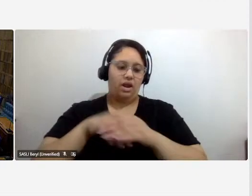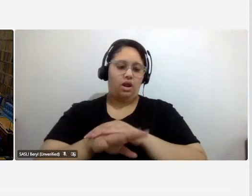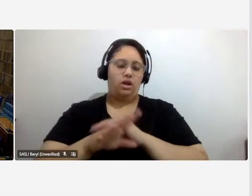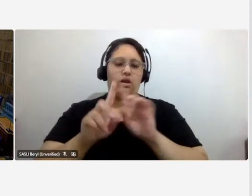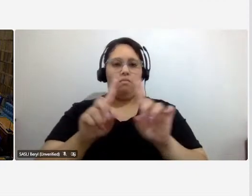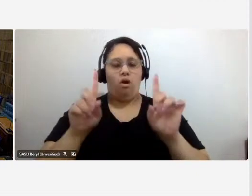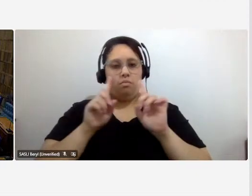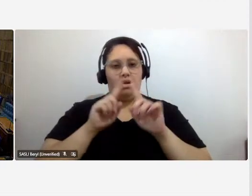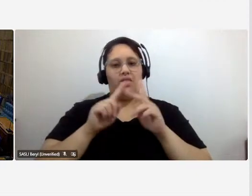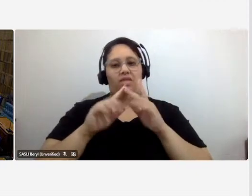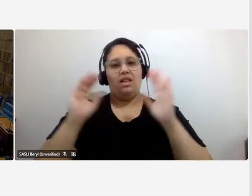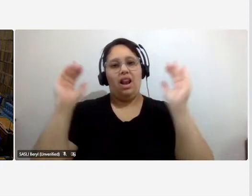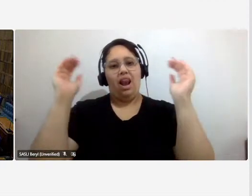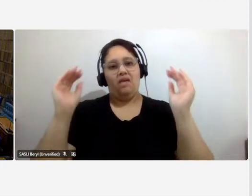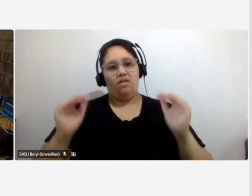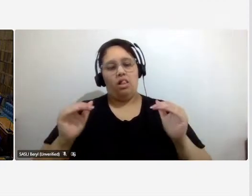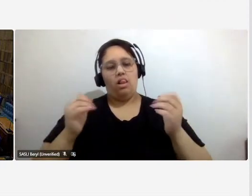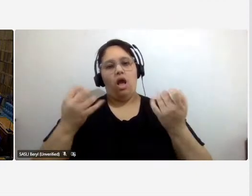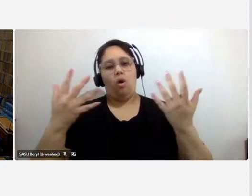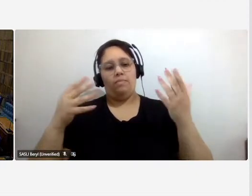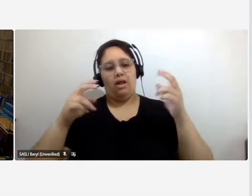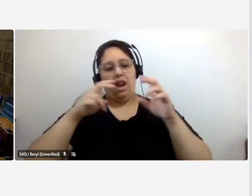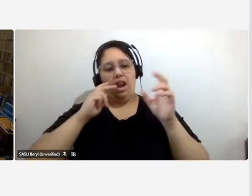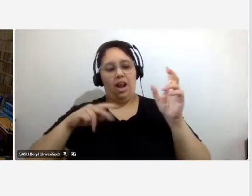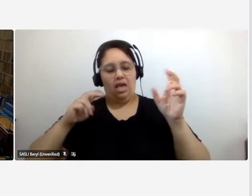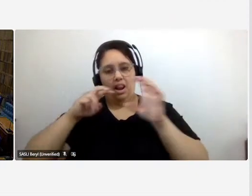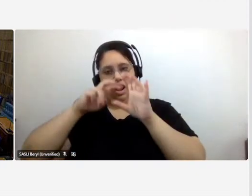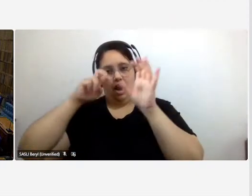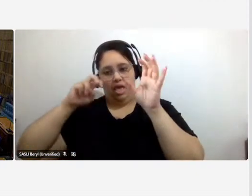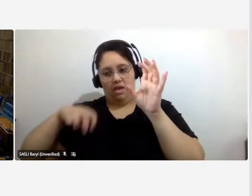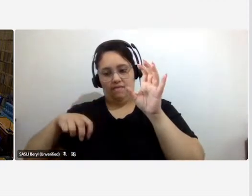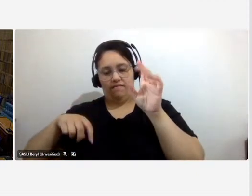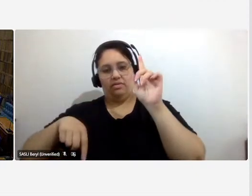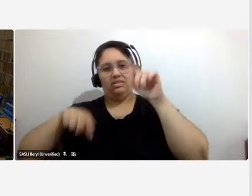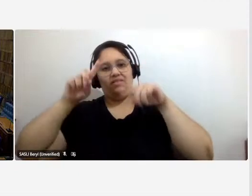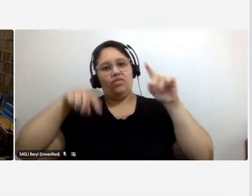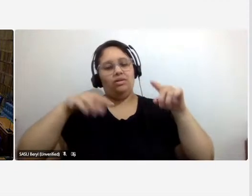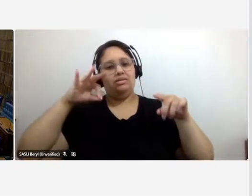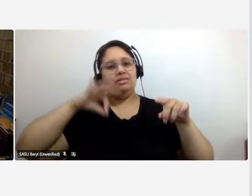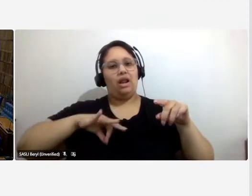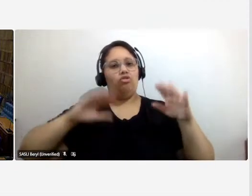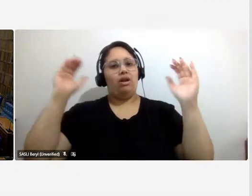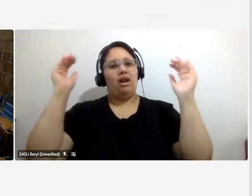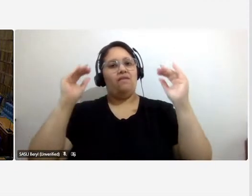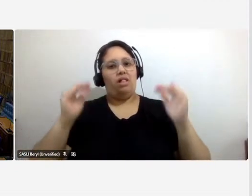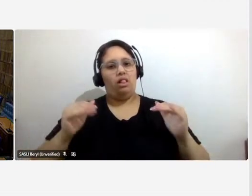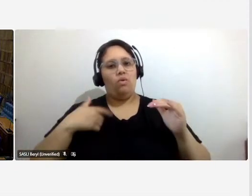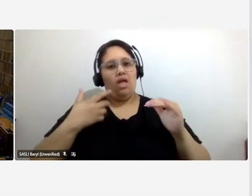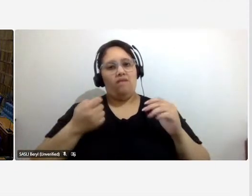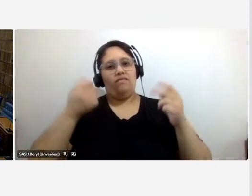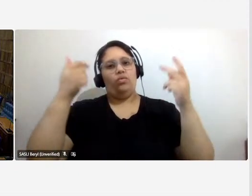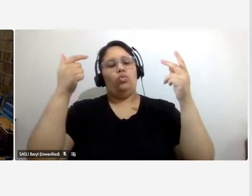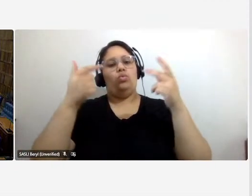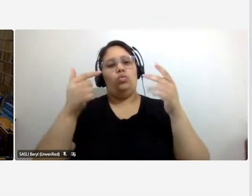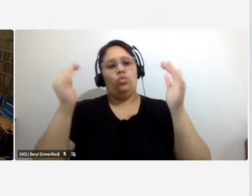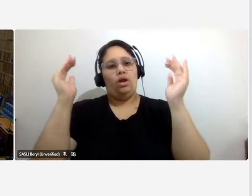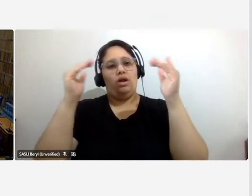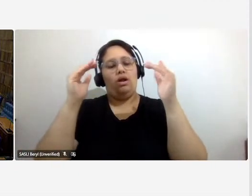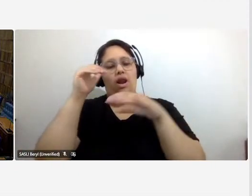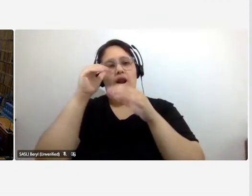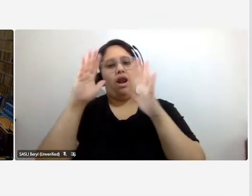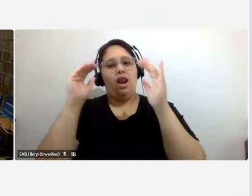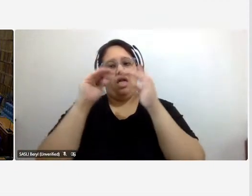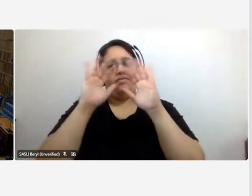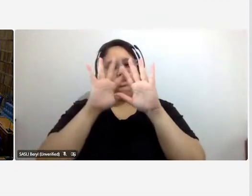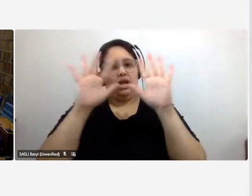the levels of people that have left, it ranges across salary levels. We've got a couple on level 10